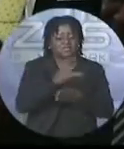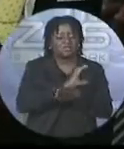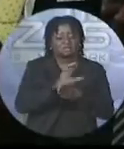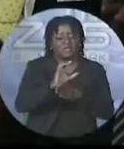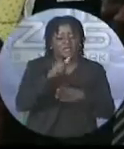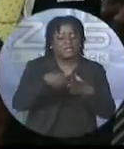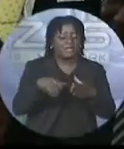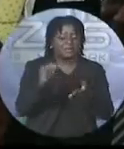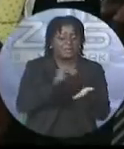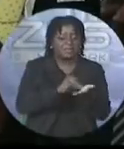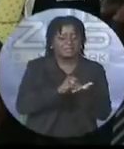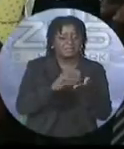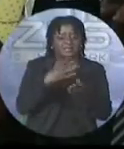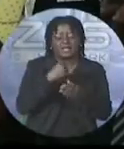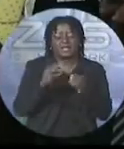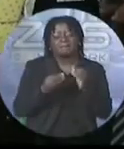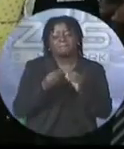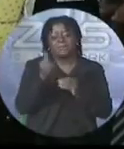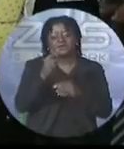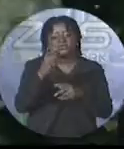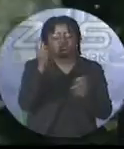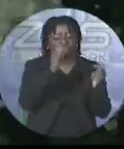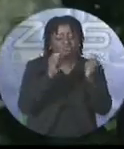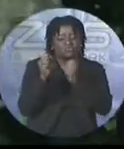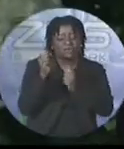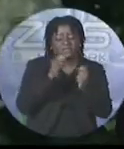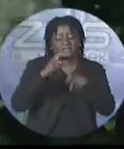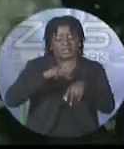his most troubling times in politics.